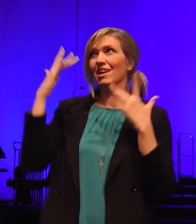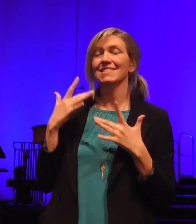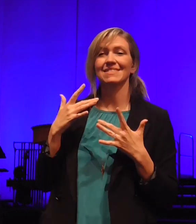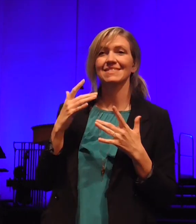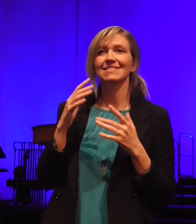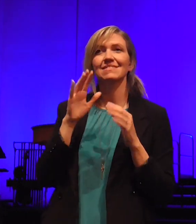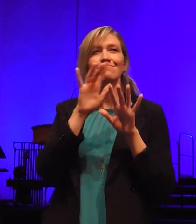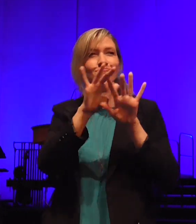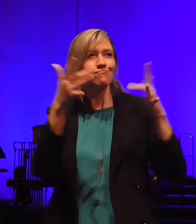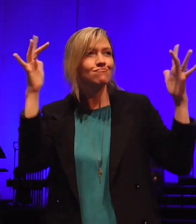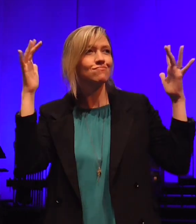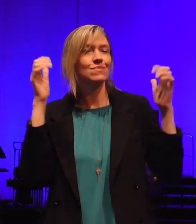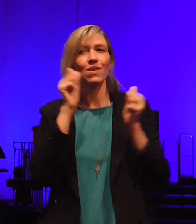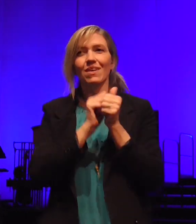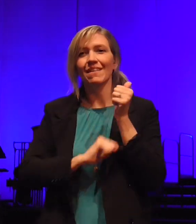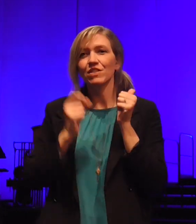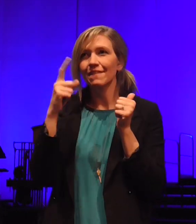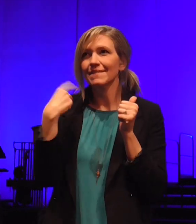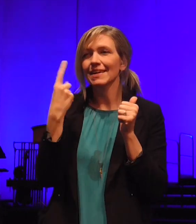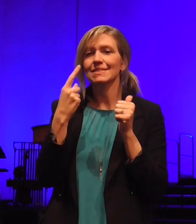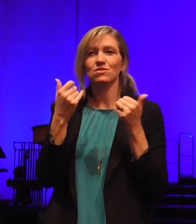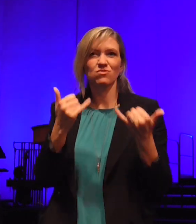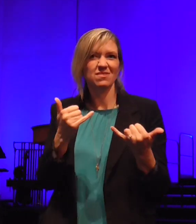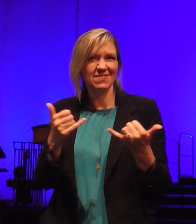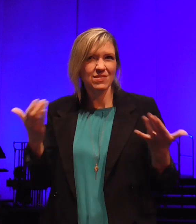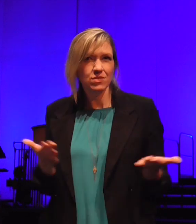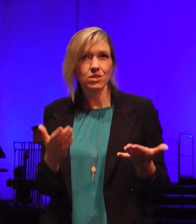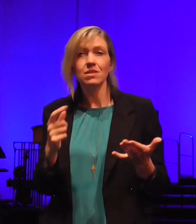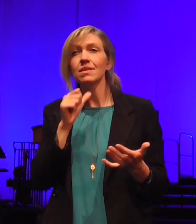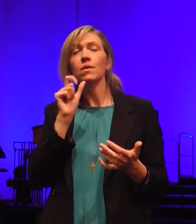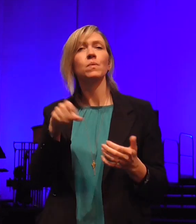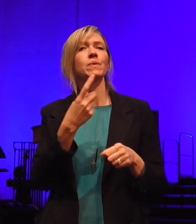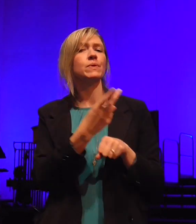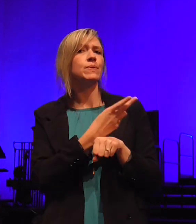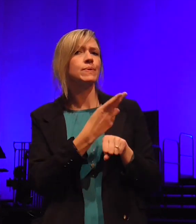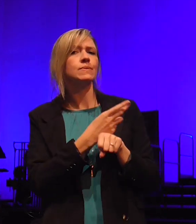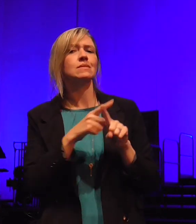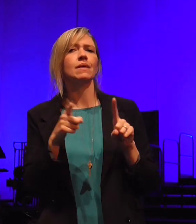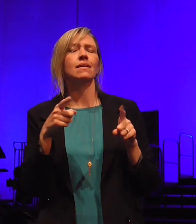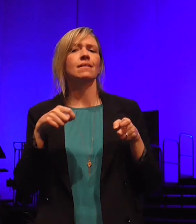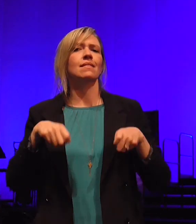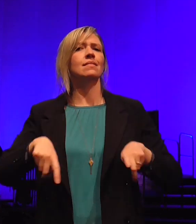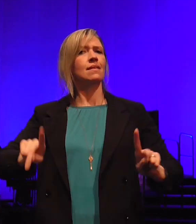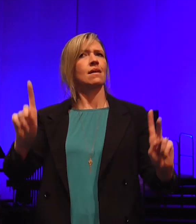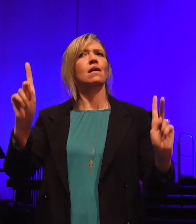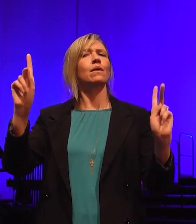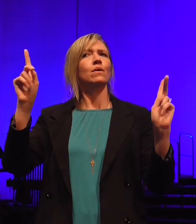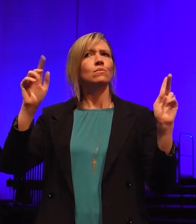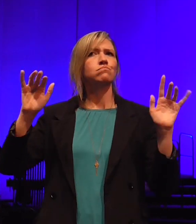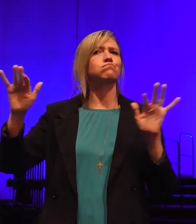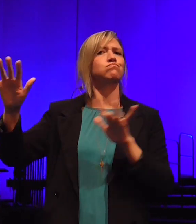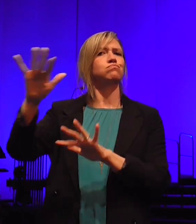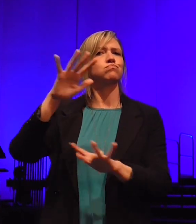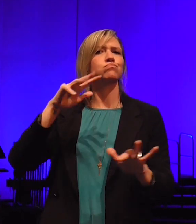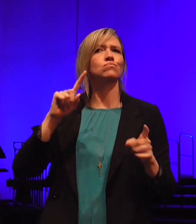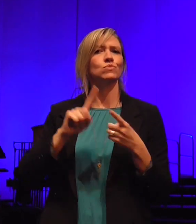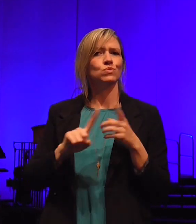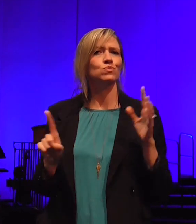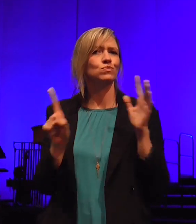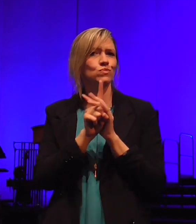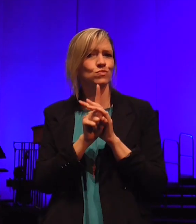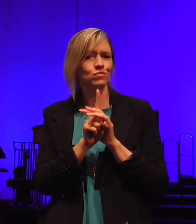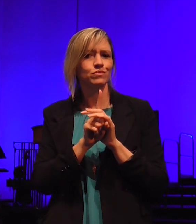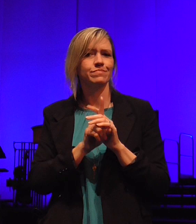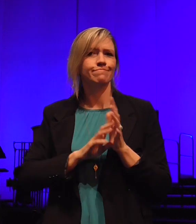every face, that is present right here and right now, not just to use, but to allow itself to become